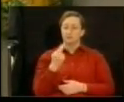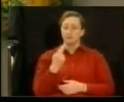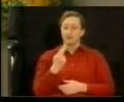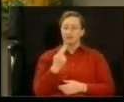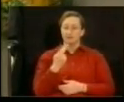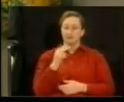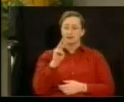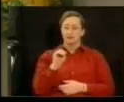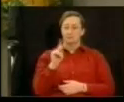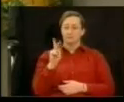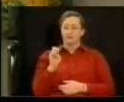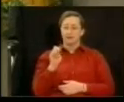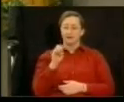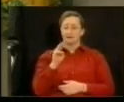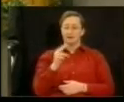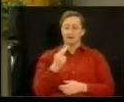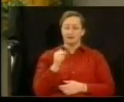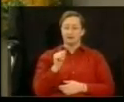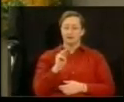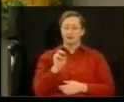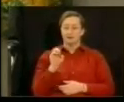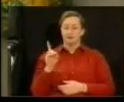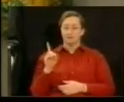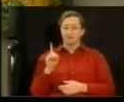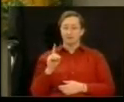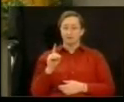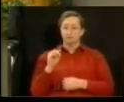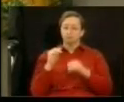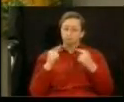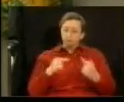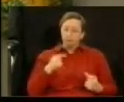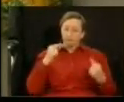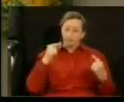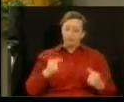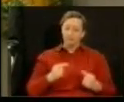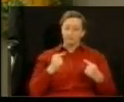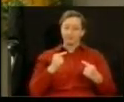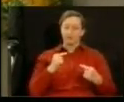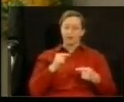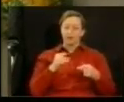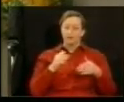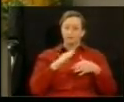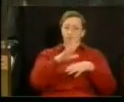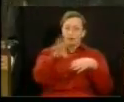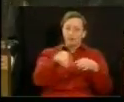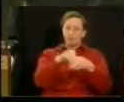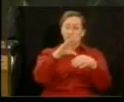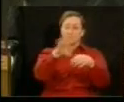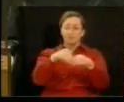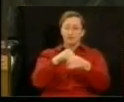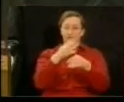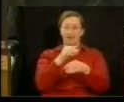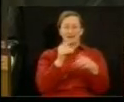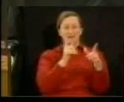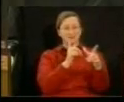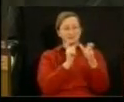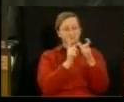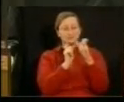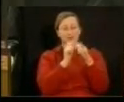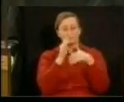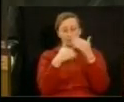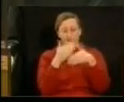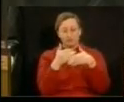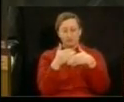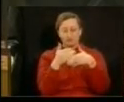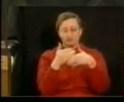struggling with the notion of trying to get as much public involvement with, at the same time, struggling to get a speedy process that resolves the issue. And